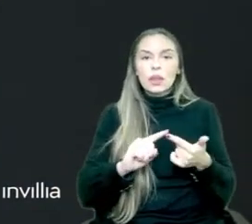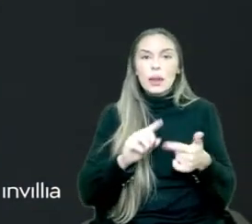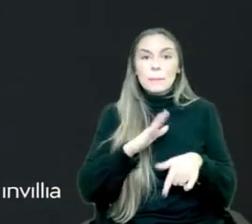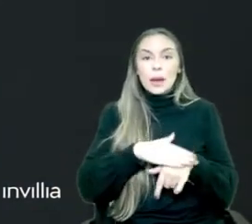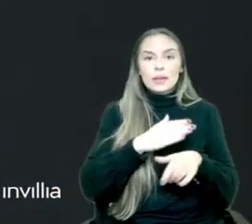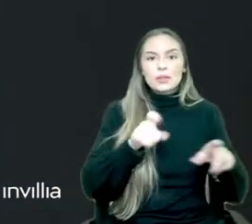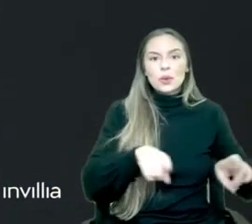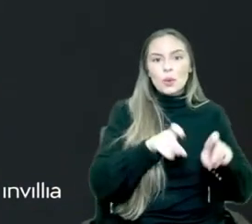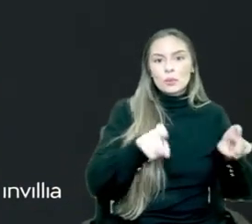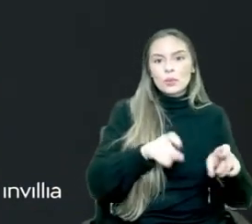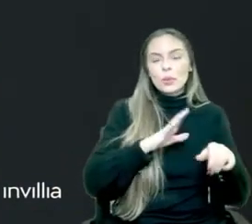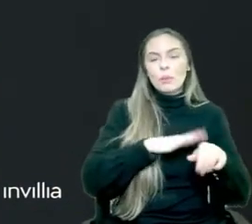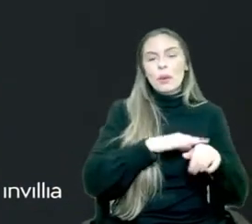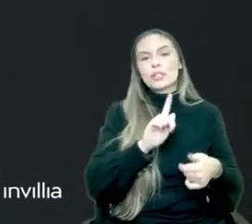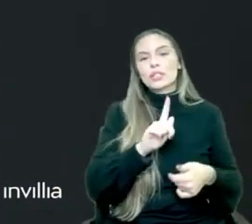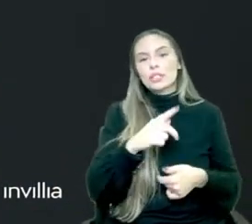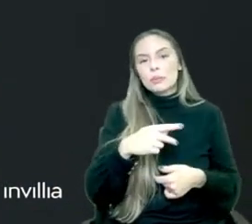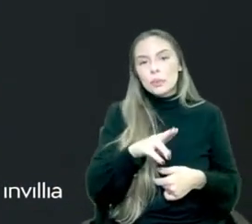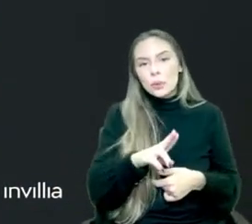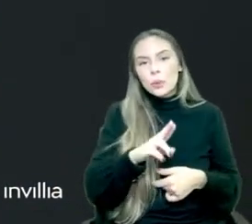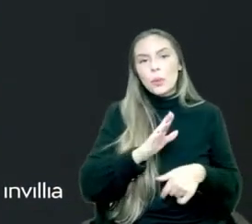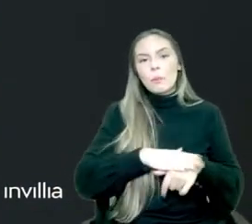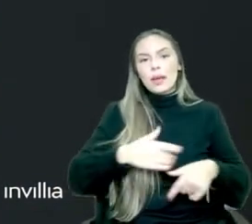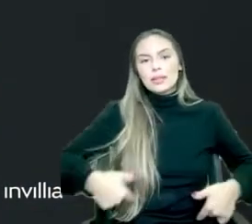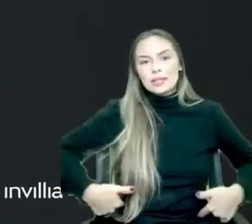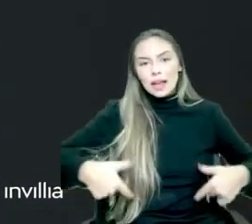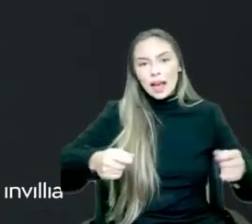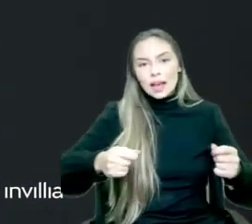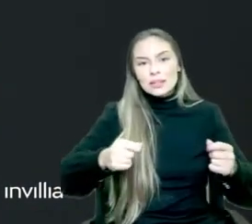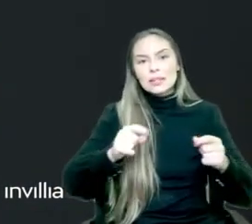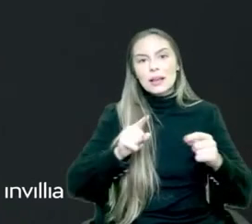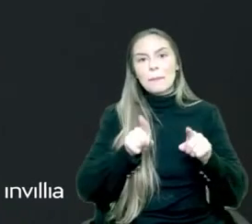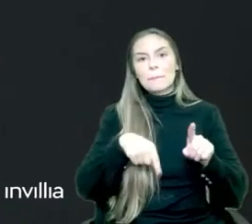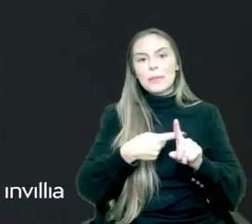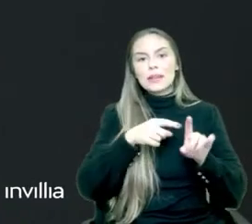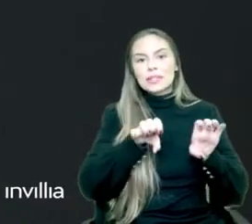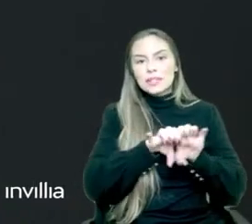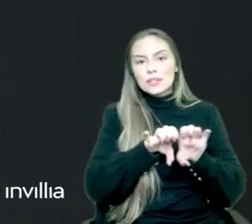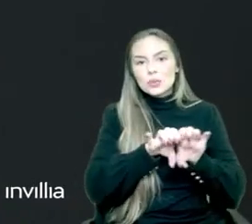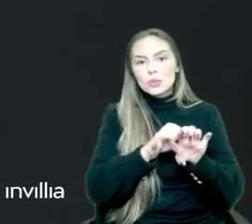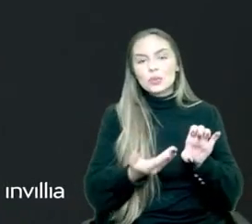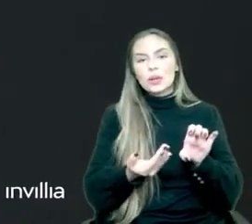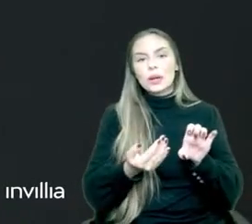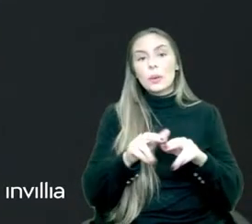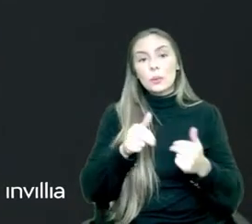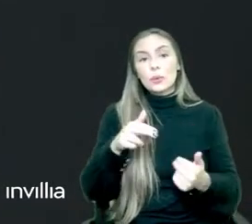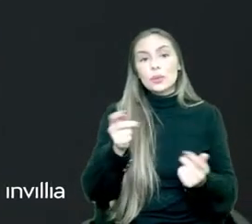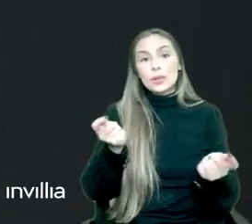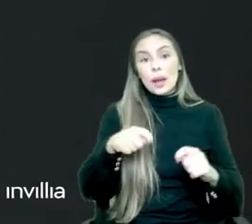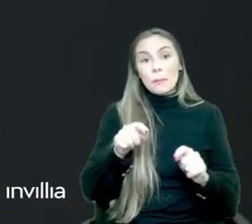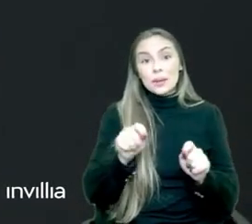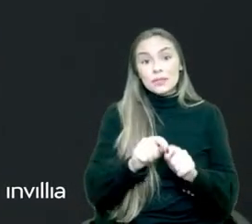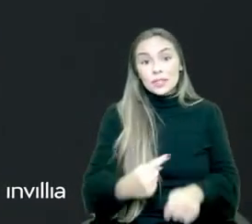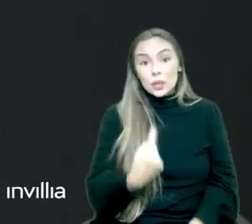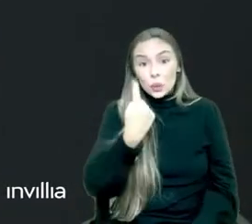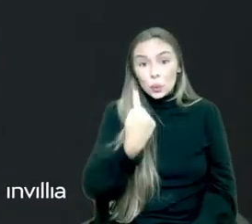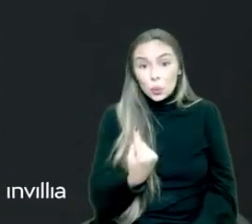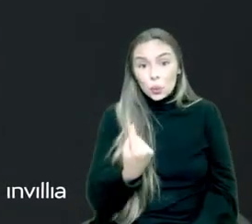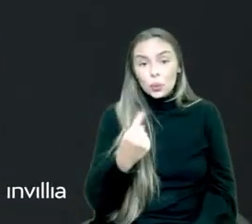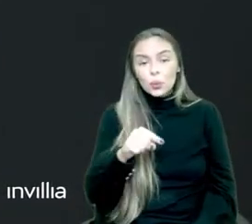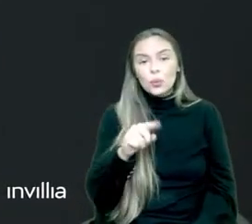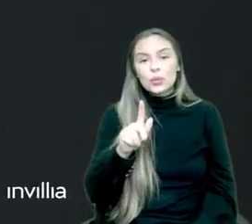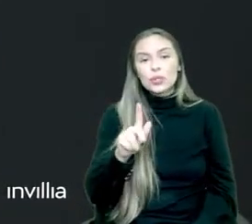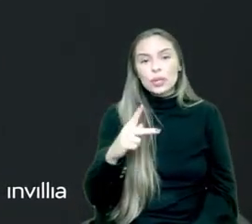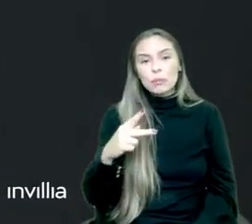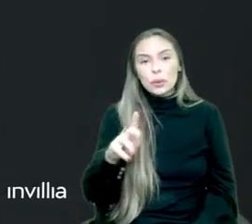to for inference. To be able to do that on a single GPU reduces the environmental